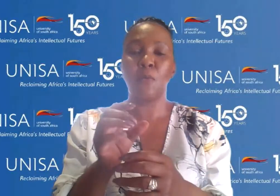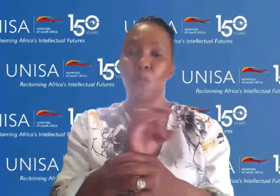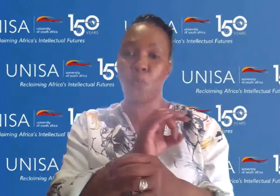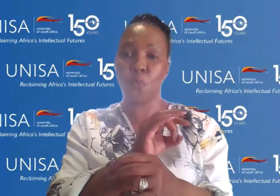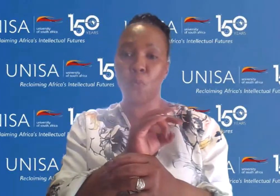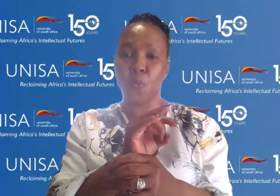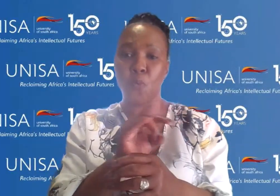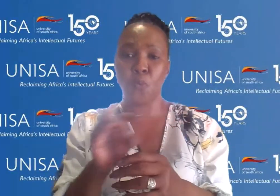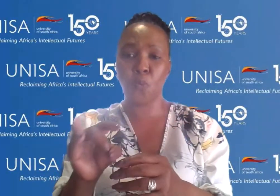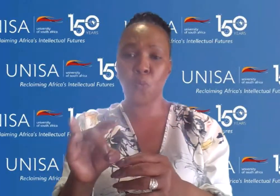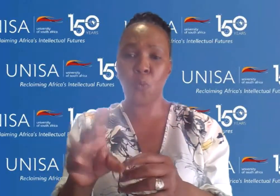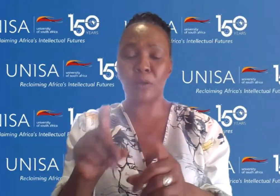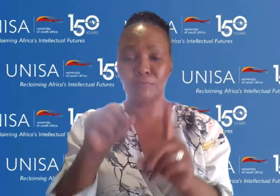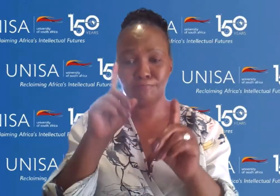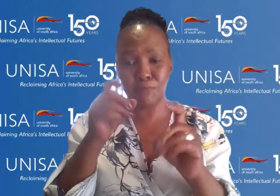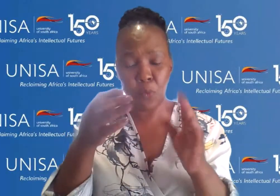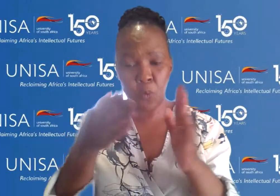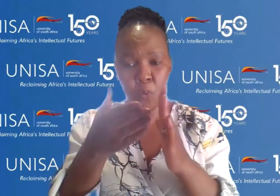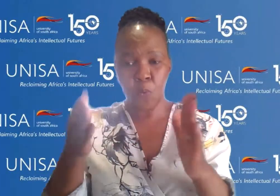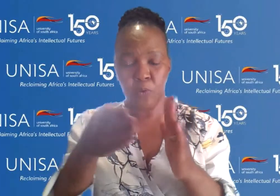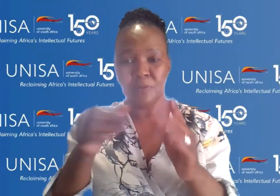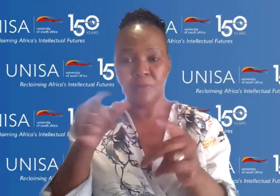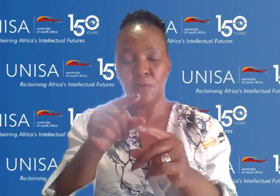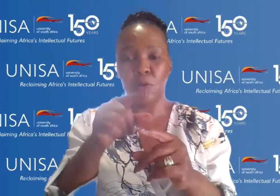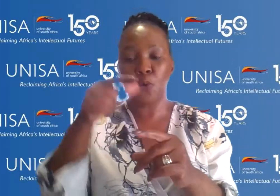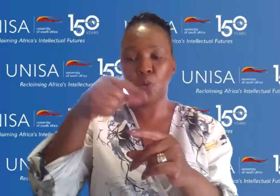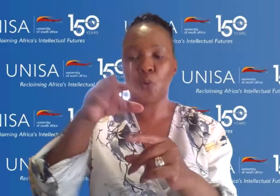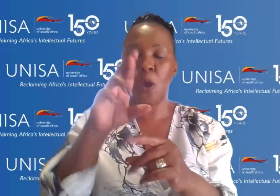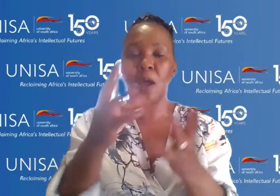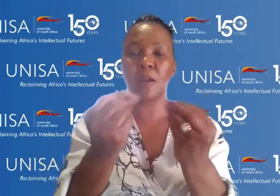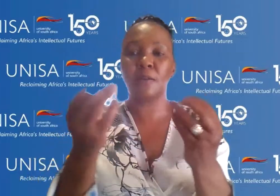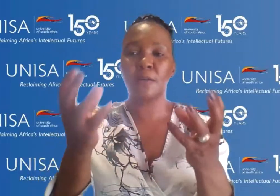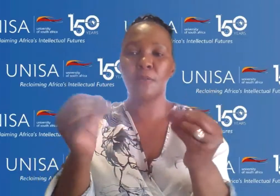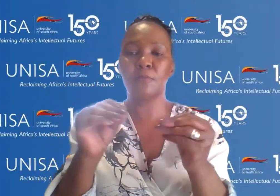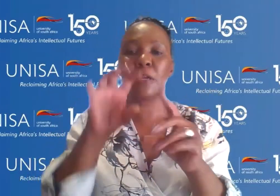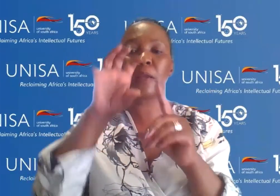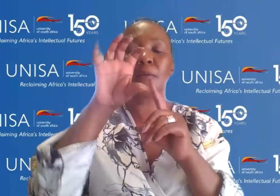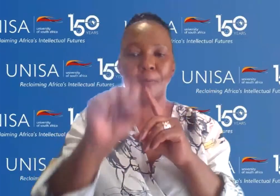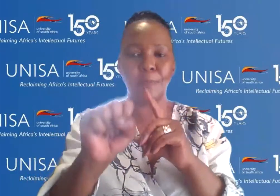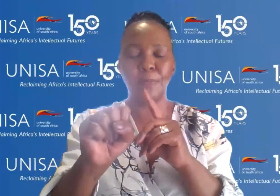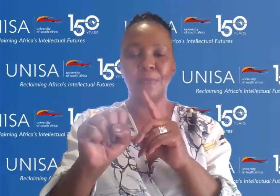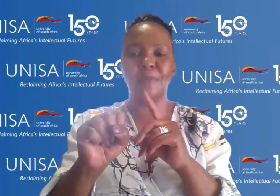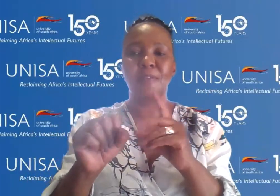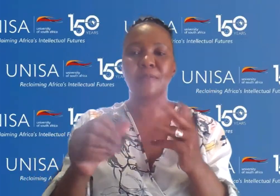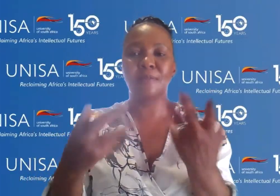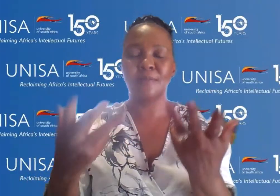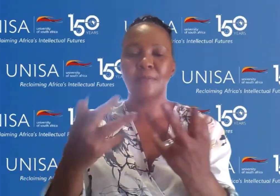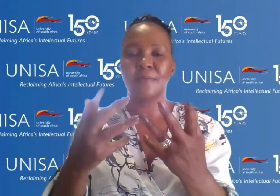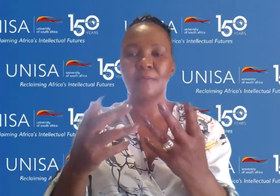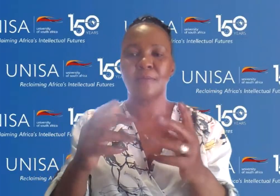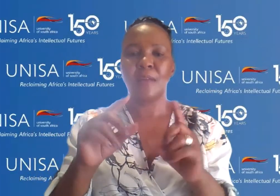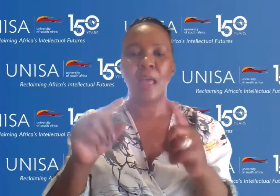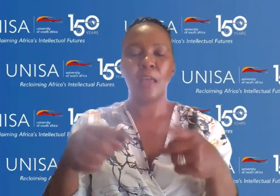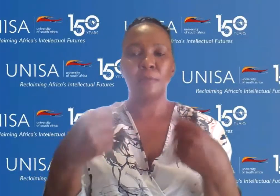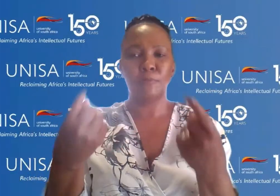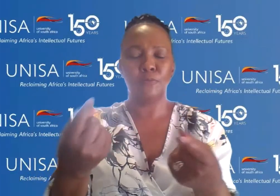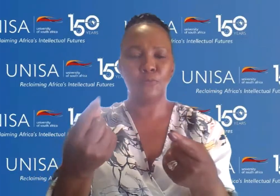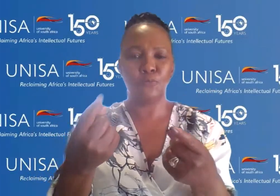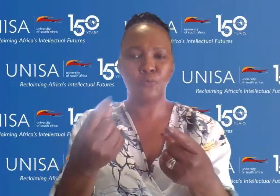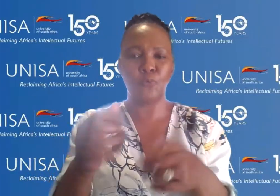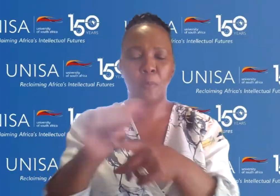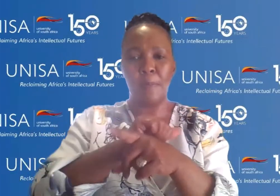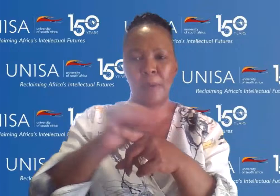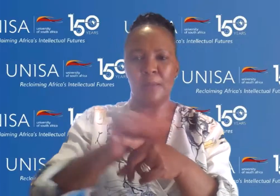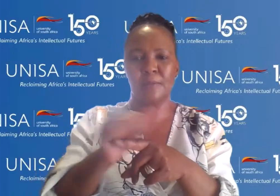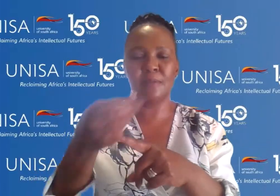code, it should automatically detect it. So I'm unable to demo that, but I do know that